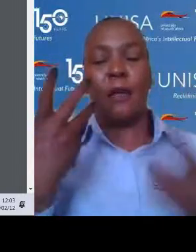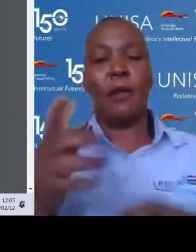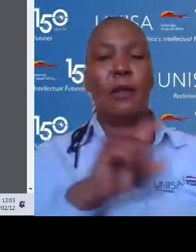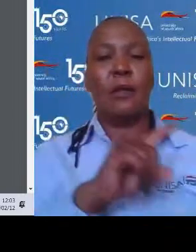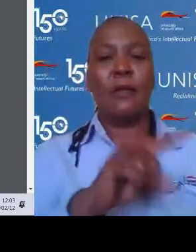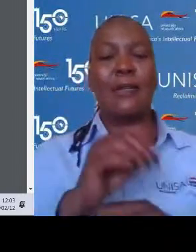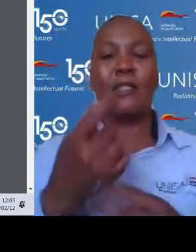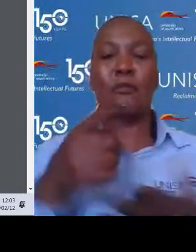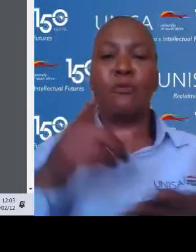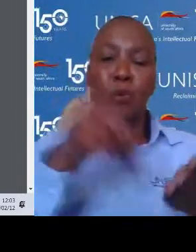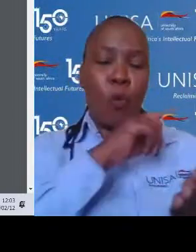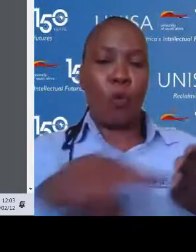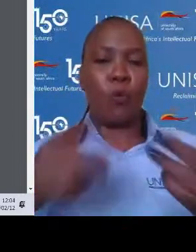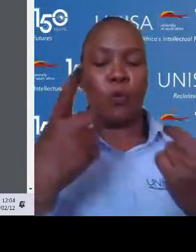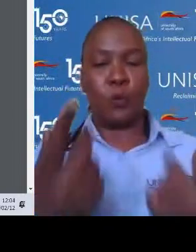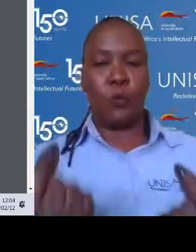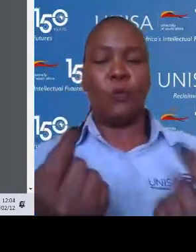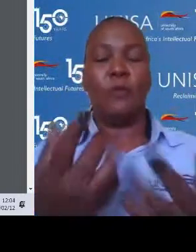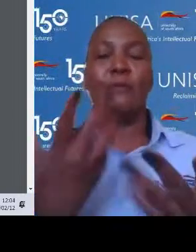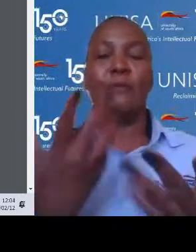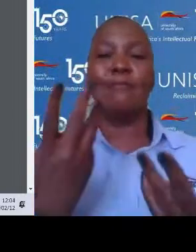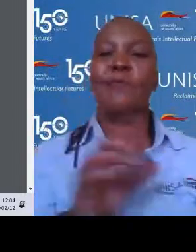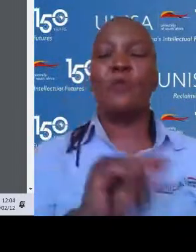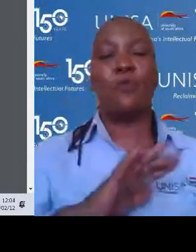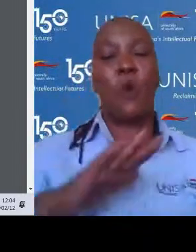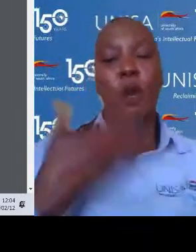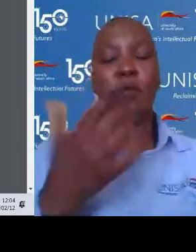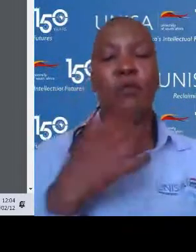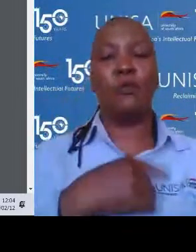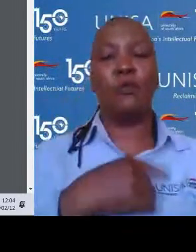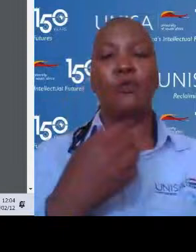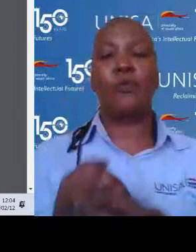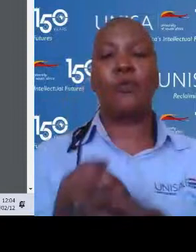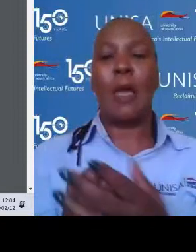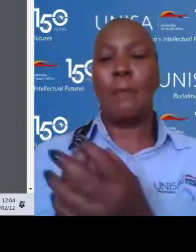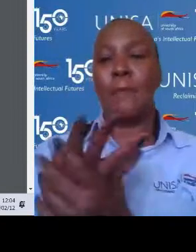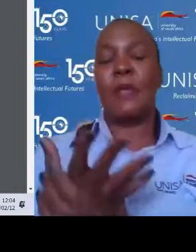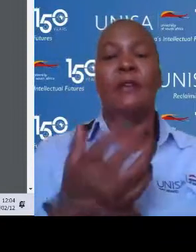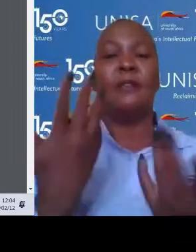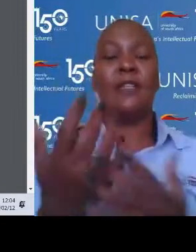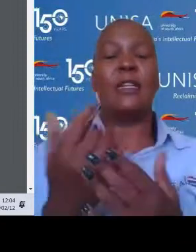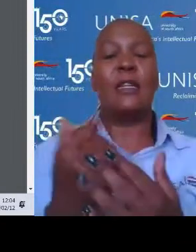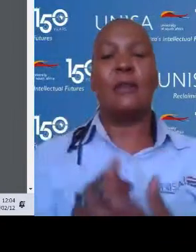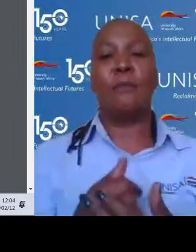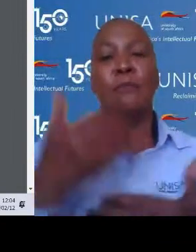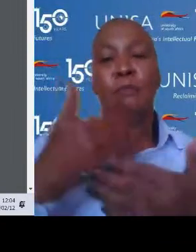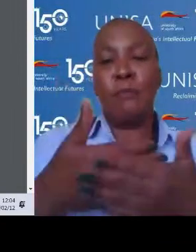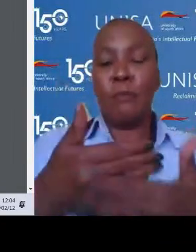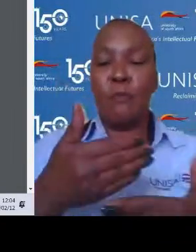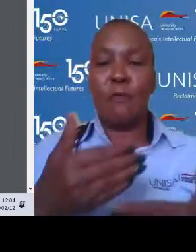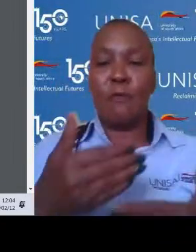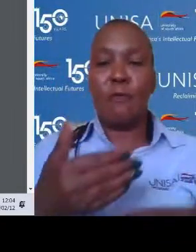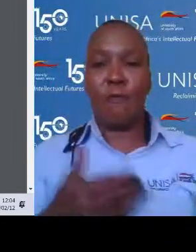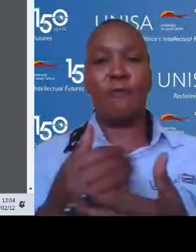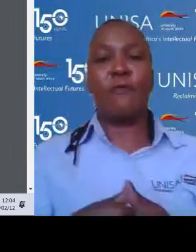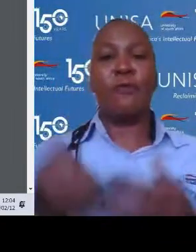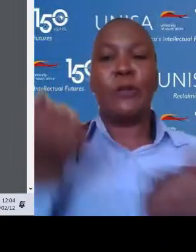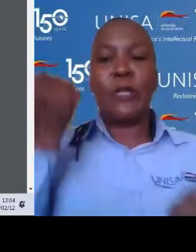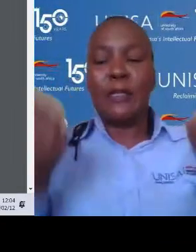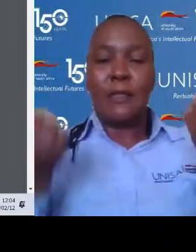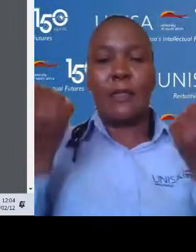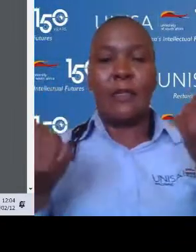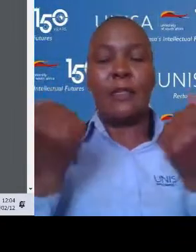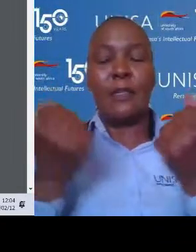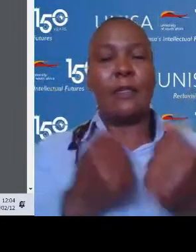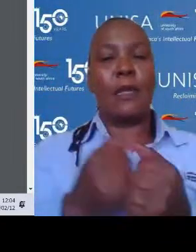transgression, and you do not want to be appearing in front of the jury, so to say, to listen to